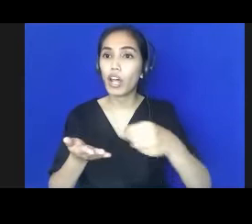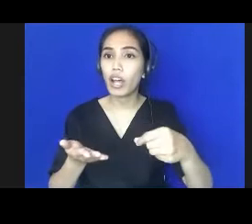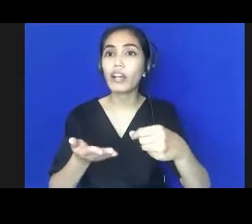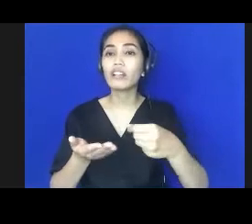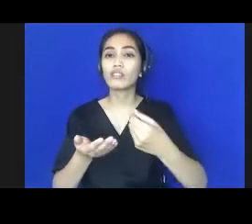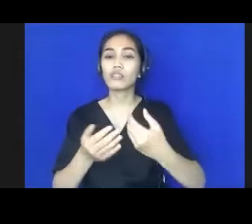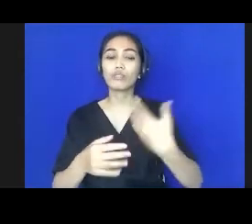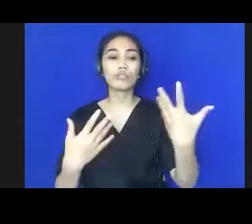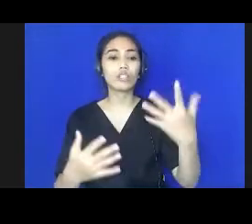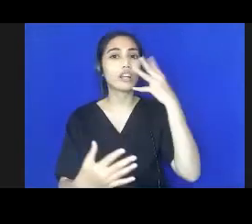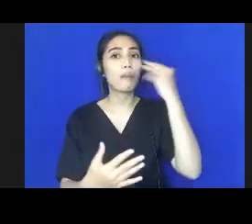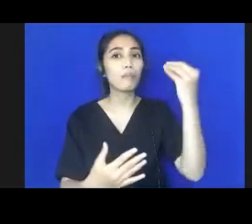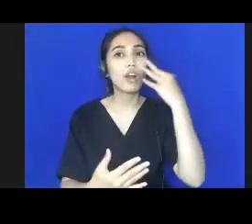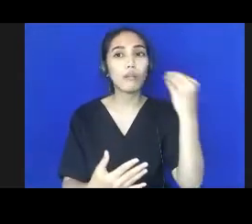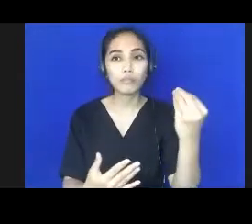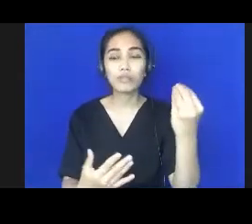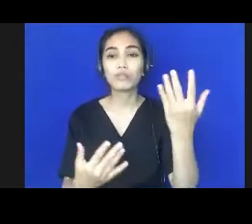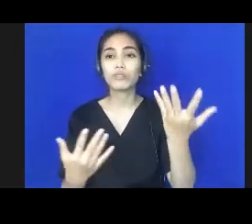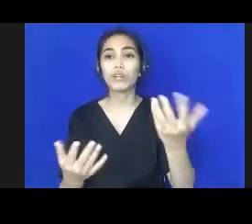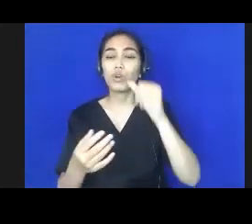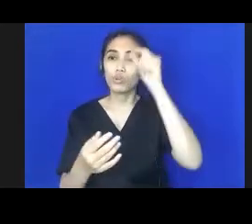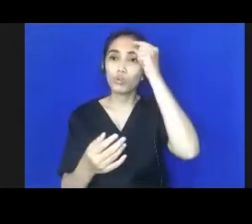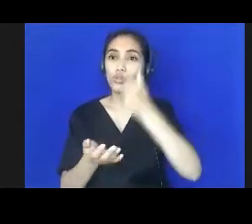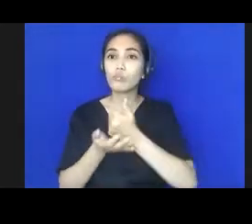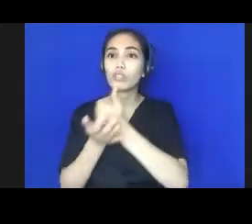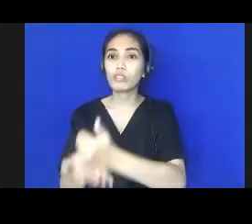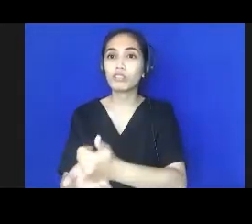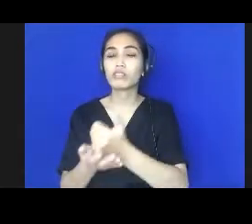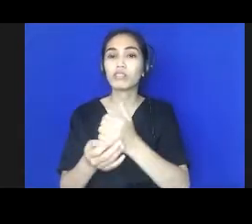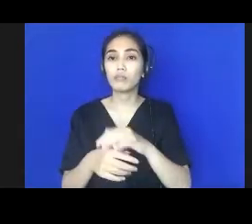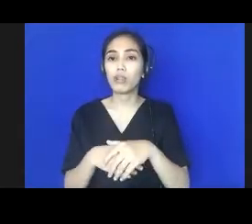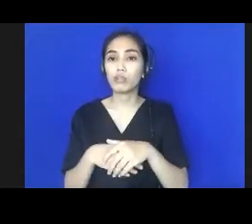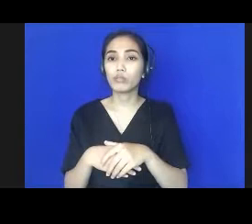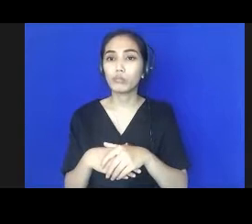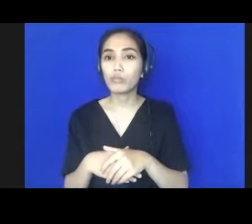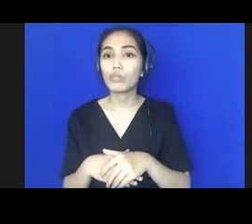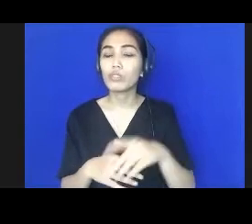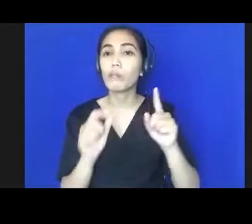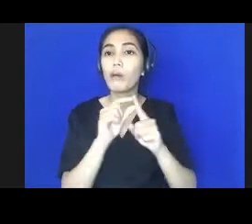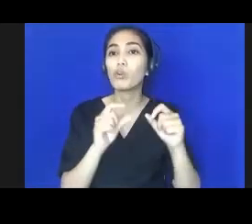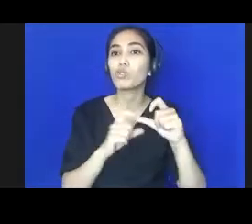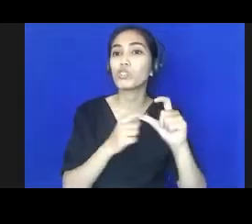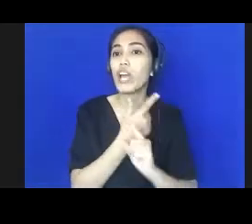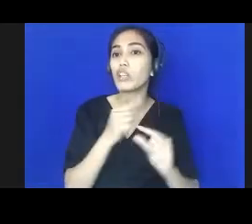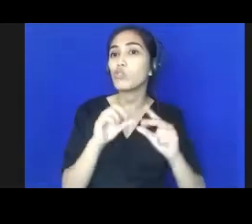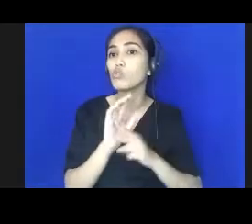village midwives and the Integrated Healthcare Centre for Adolescent Girls, the Posyandu Remaja. They